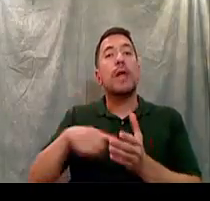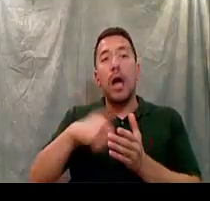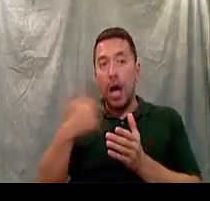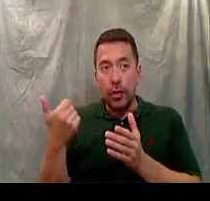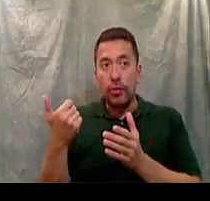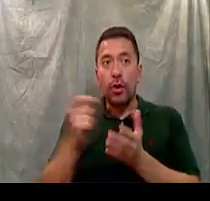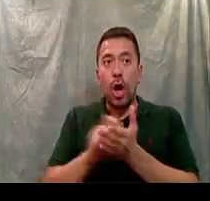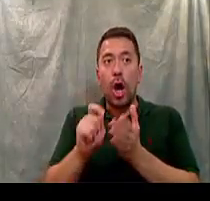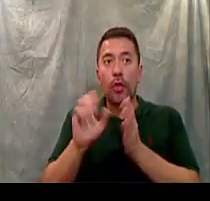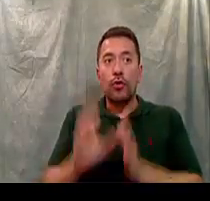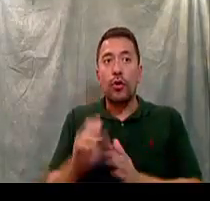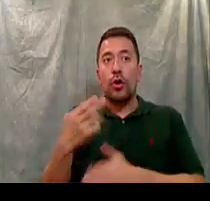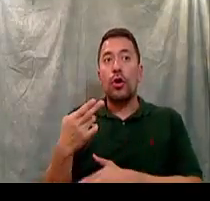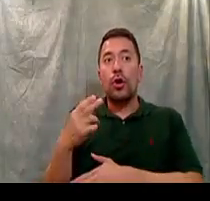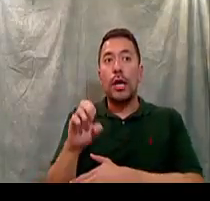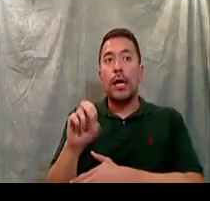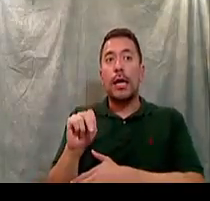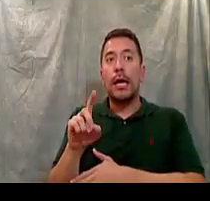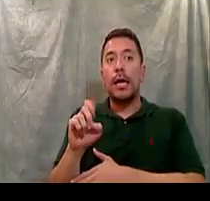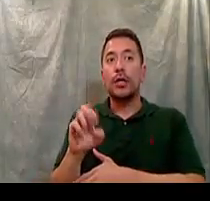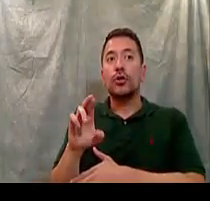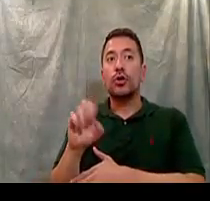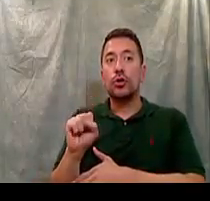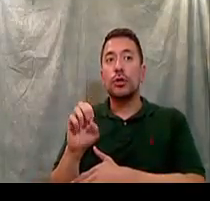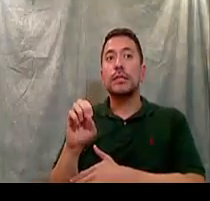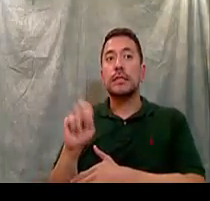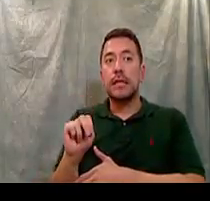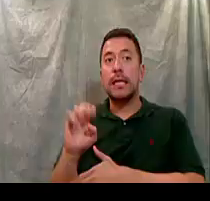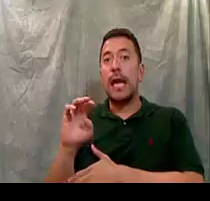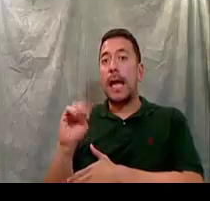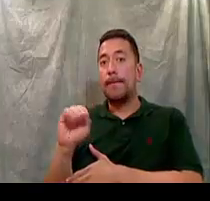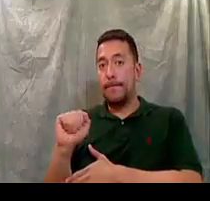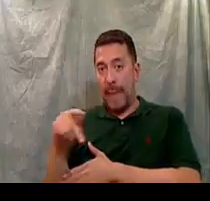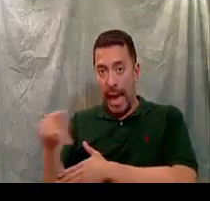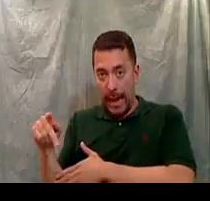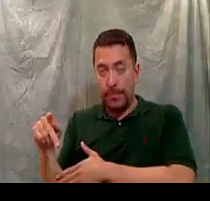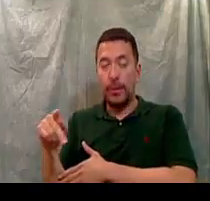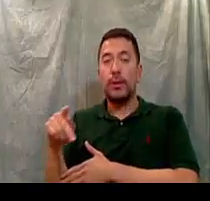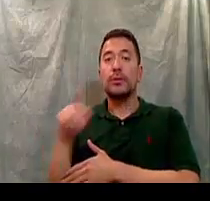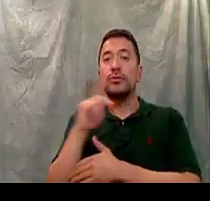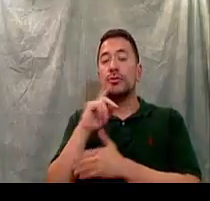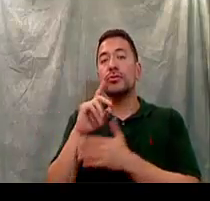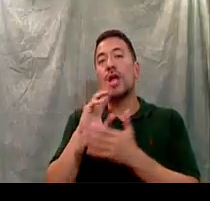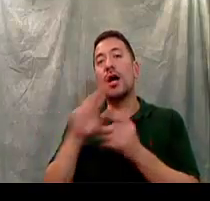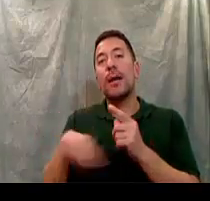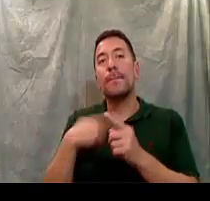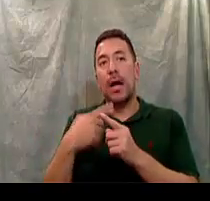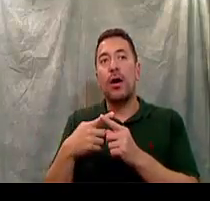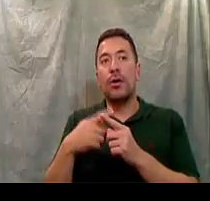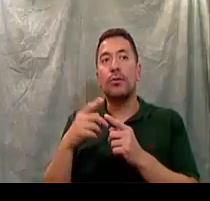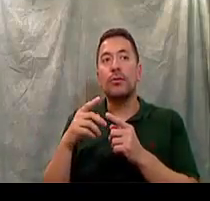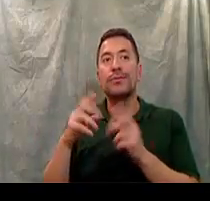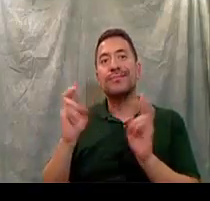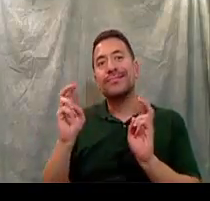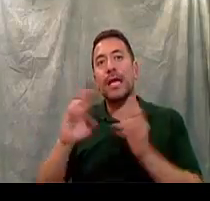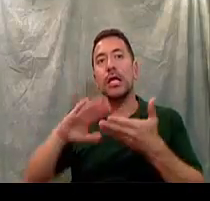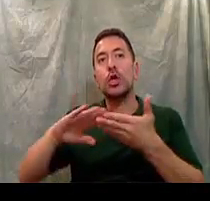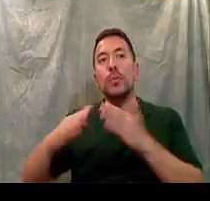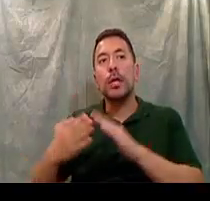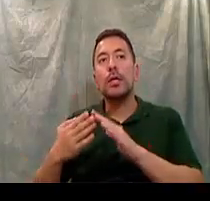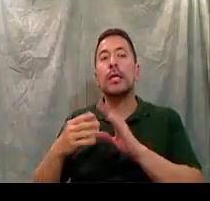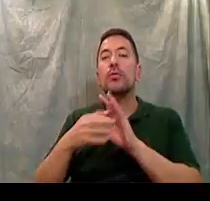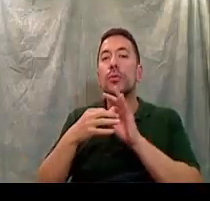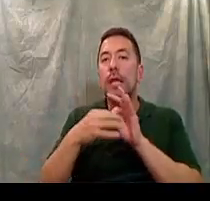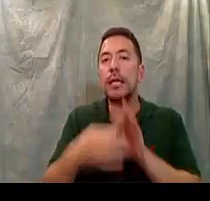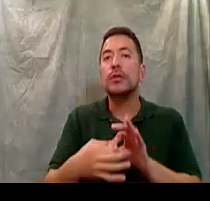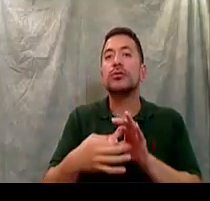Mapp, to also elaborate on this definition of community in relationship to this topic of